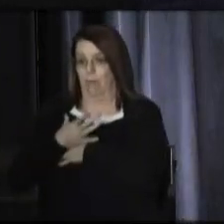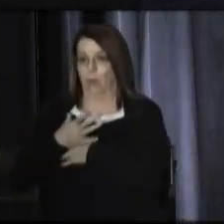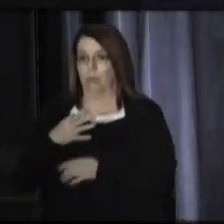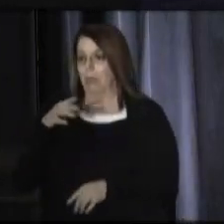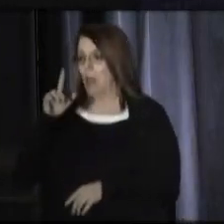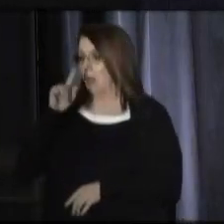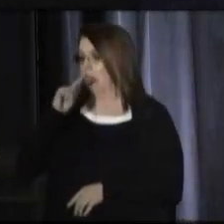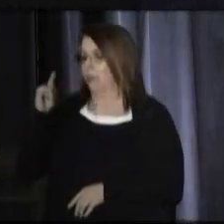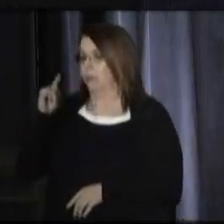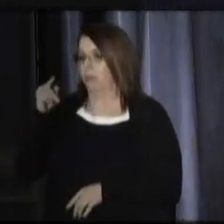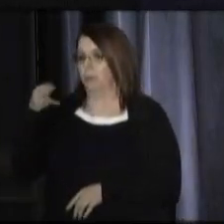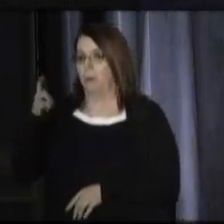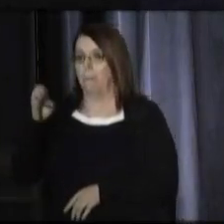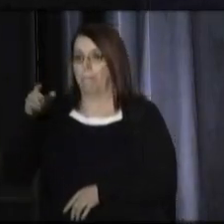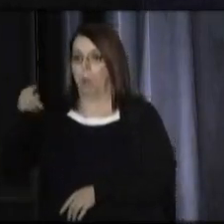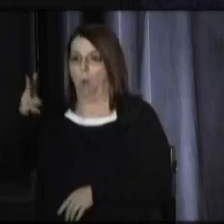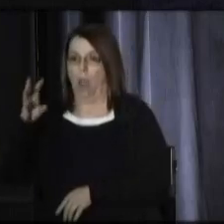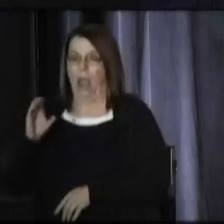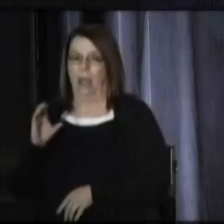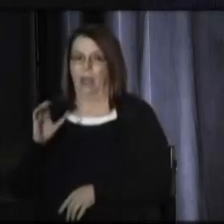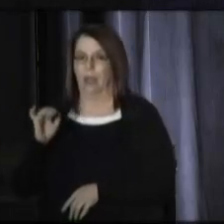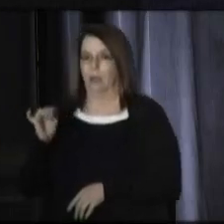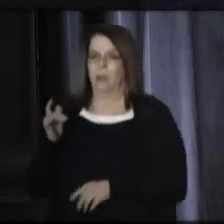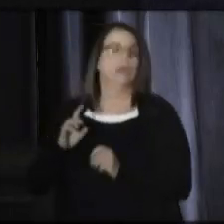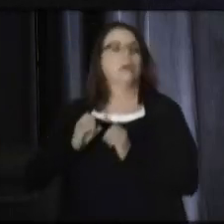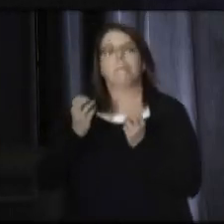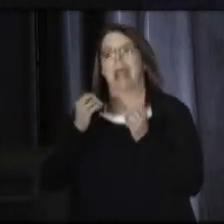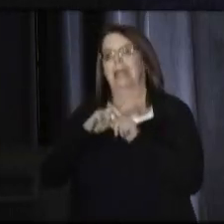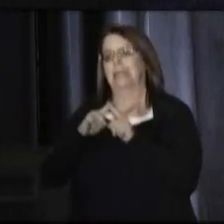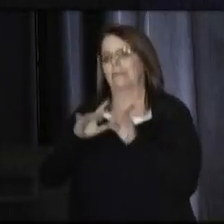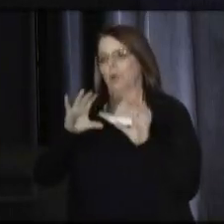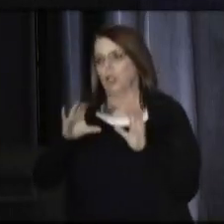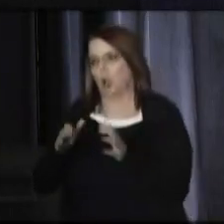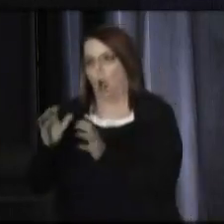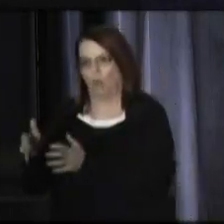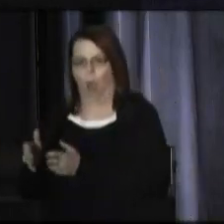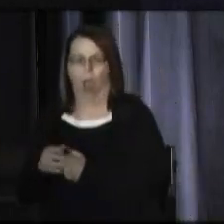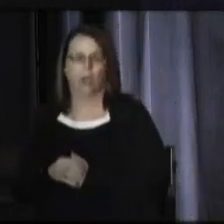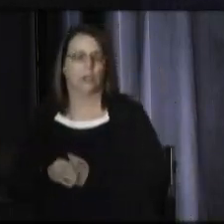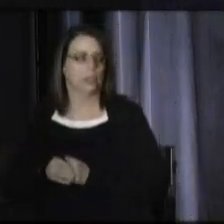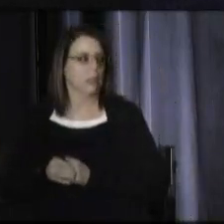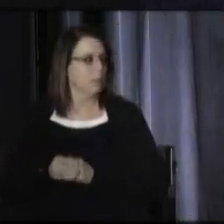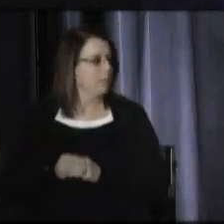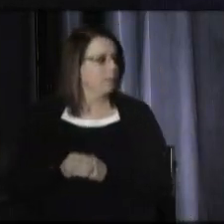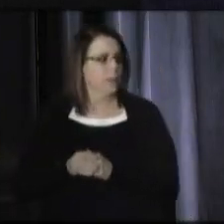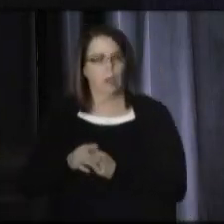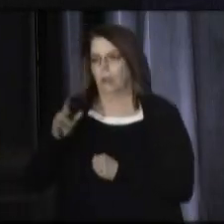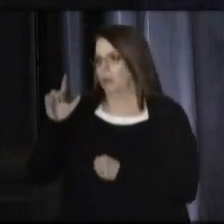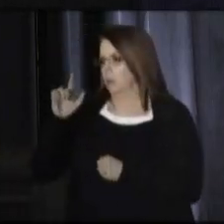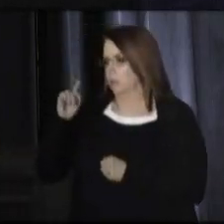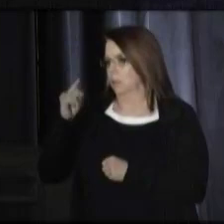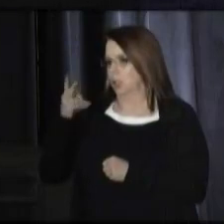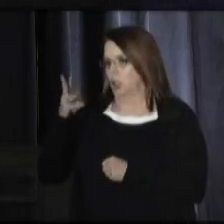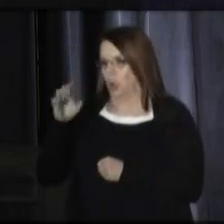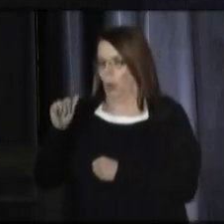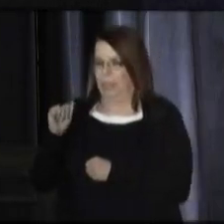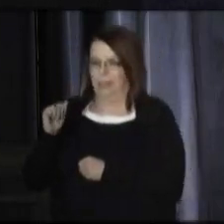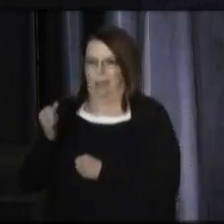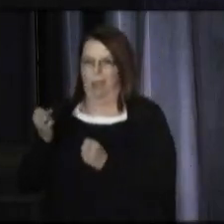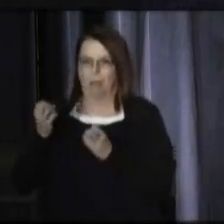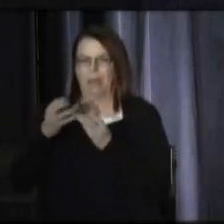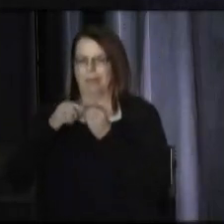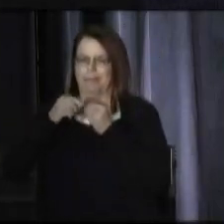and the tangled brush of a woman whom I've loved for 1 whole week, which, remembering her, makes me lift my hand